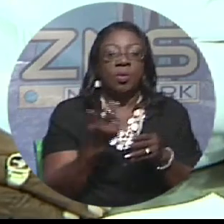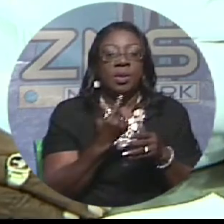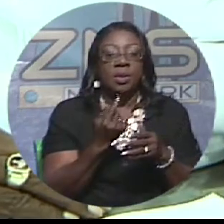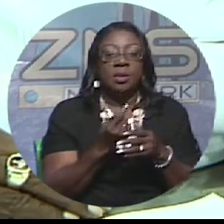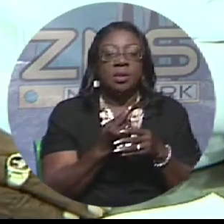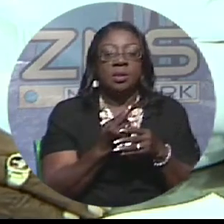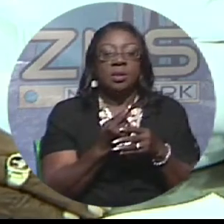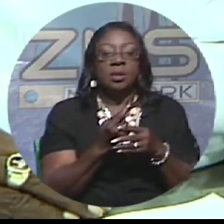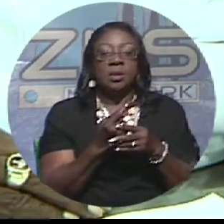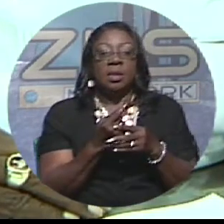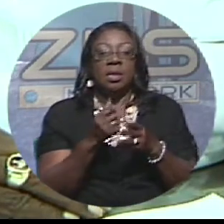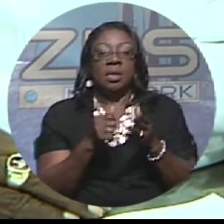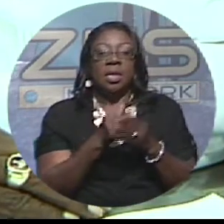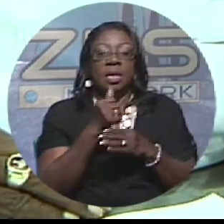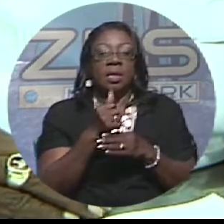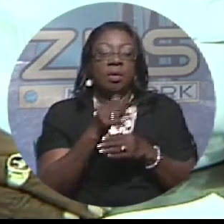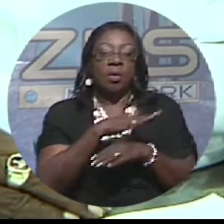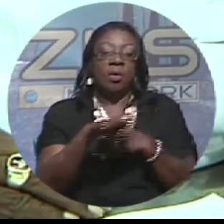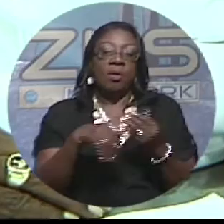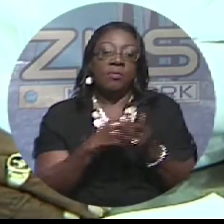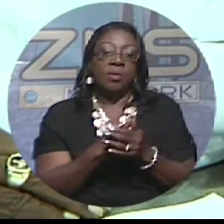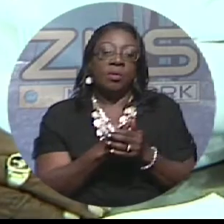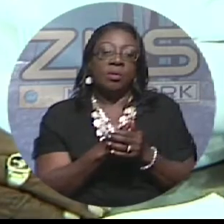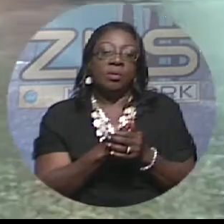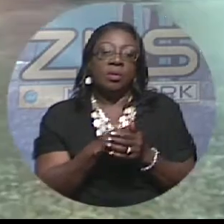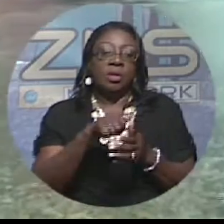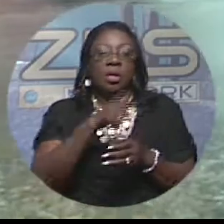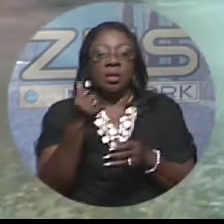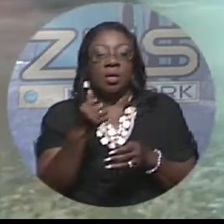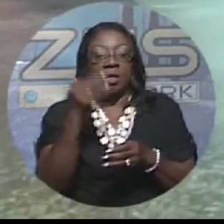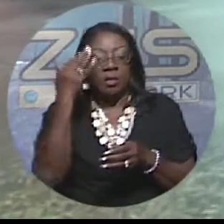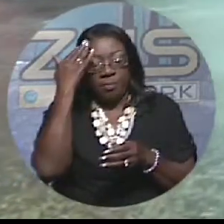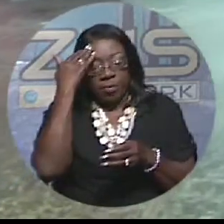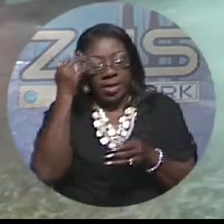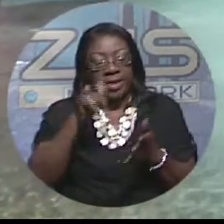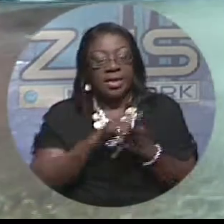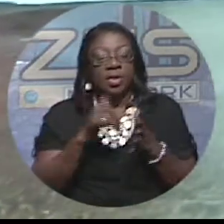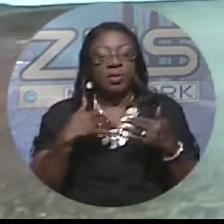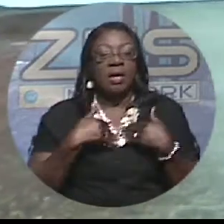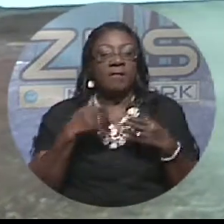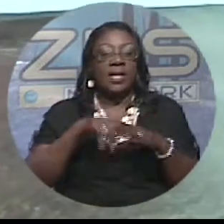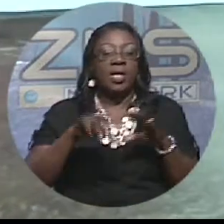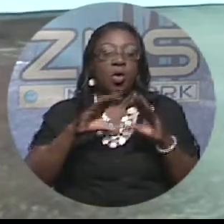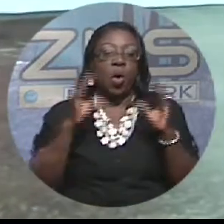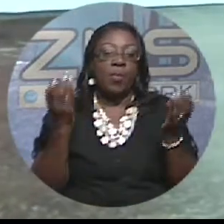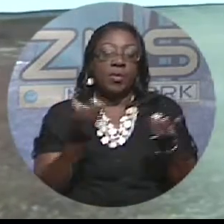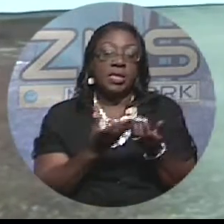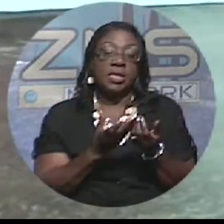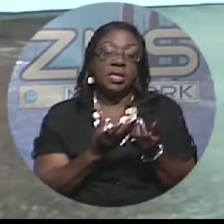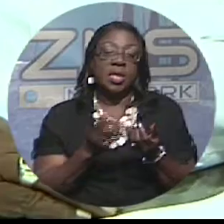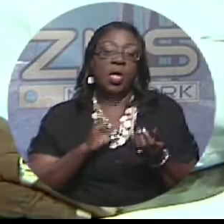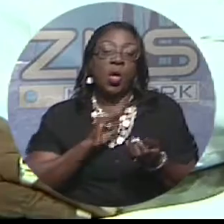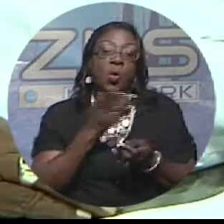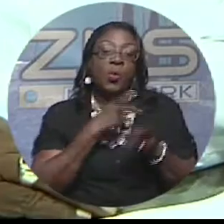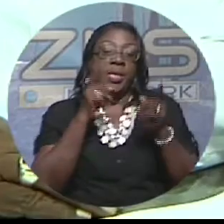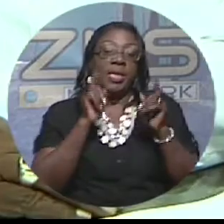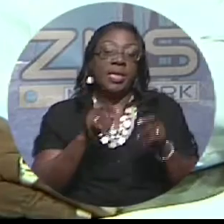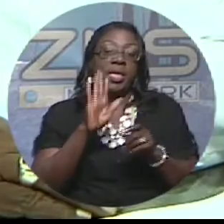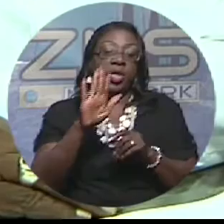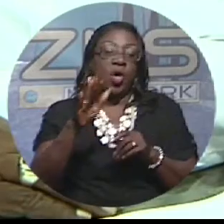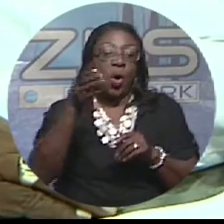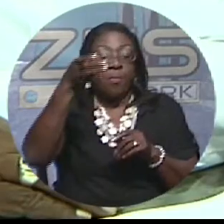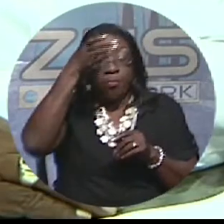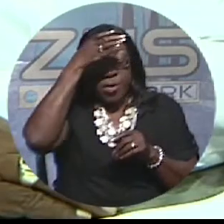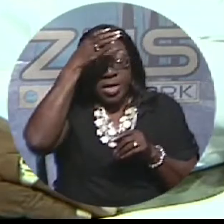the archaeologists and all the other brain that you all have in your corporation. I know that we need your